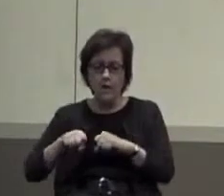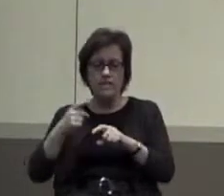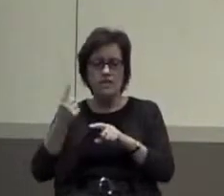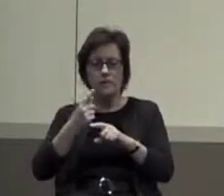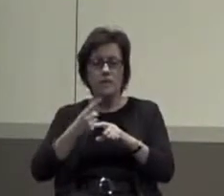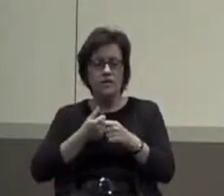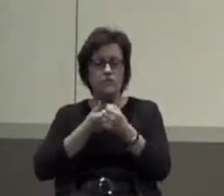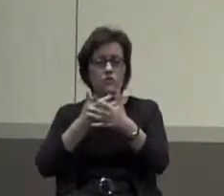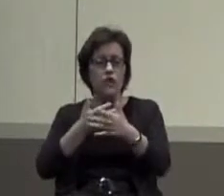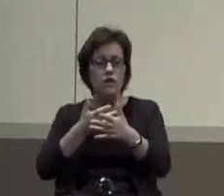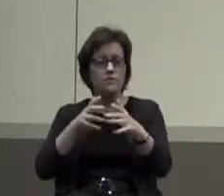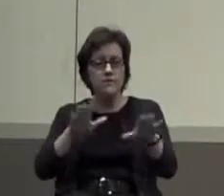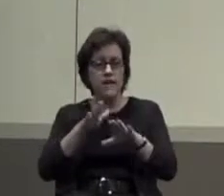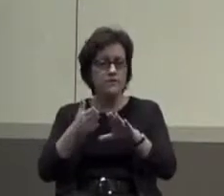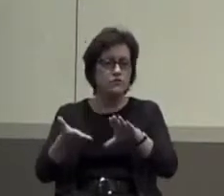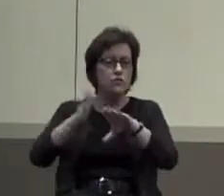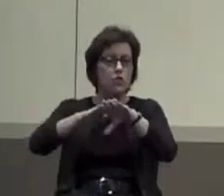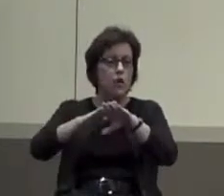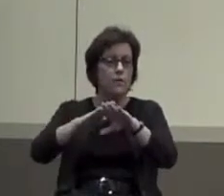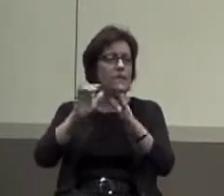negative reinforcement.